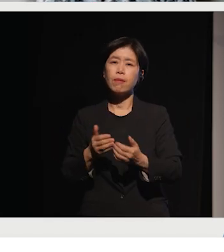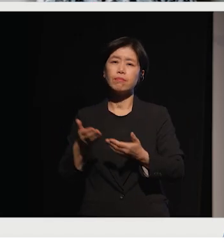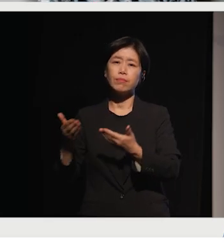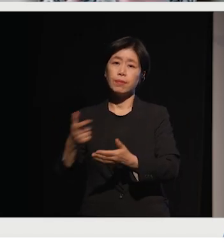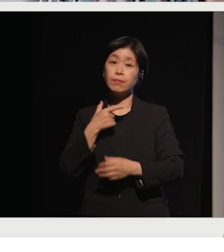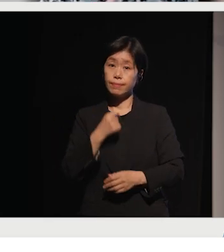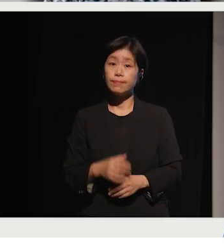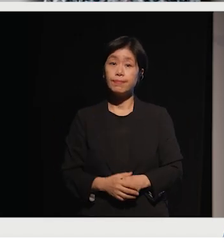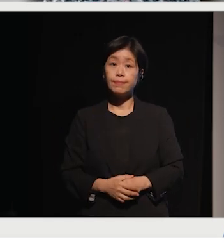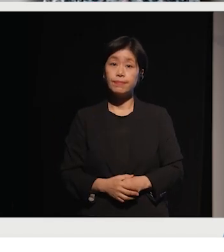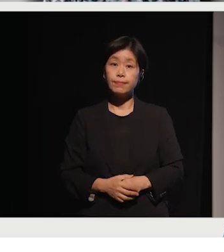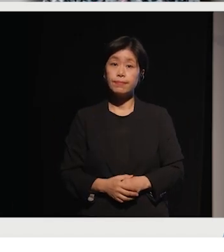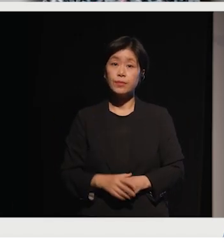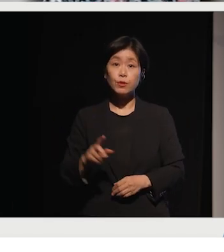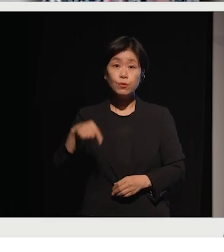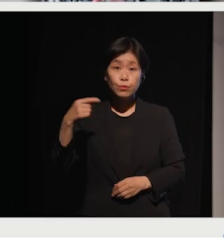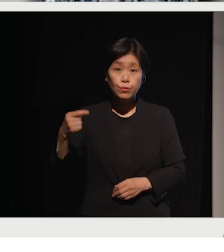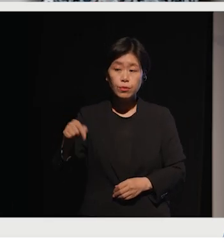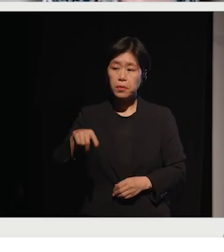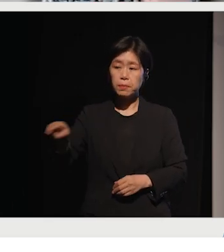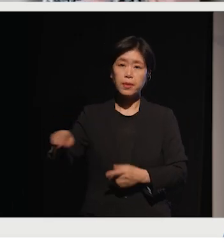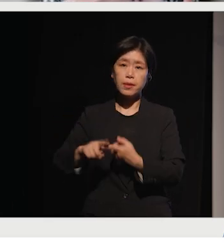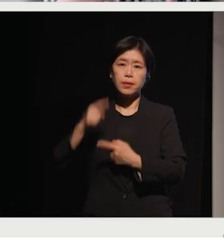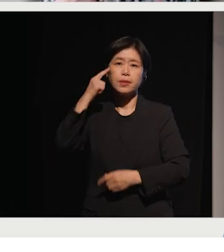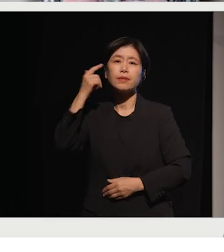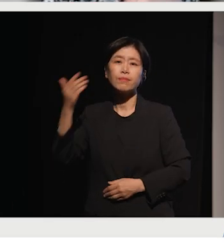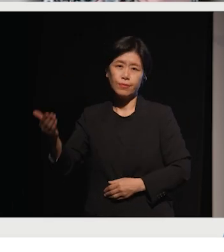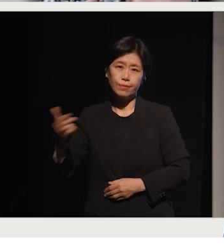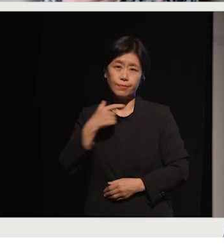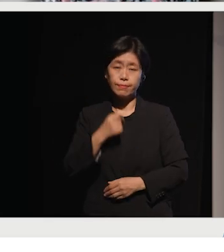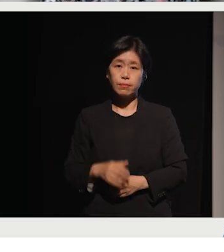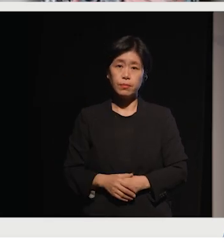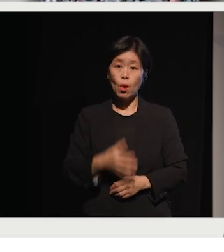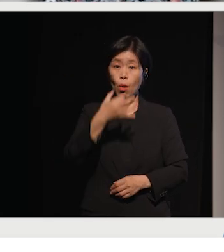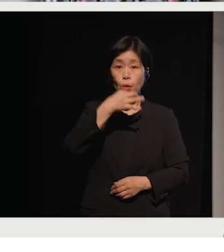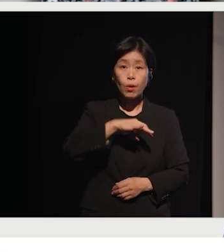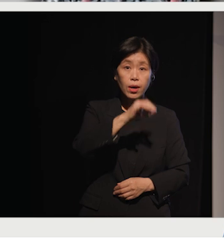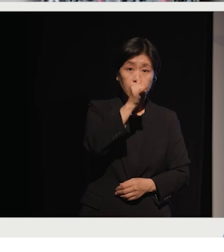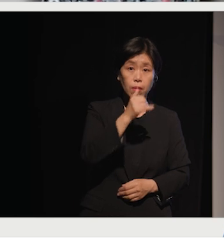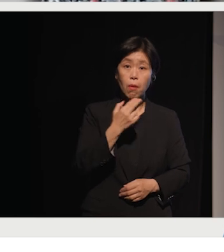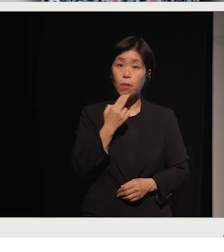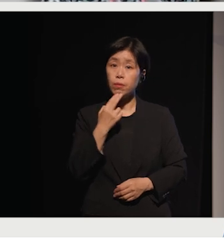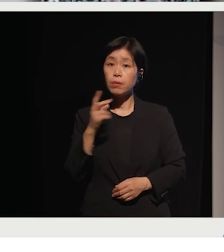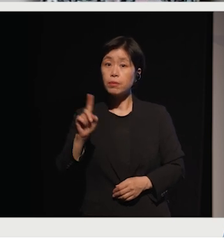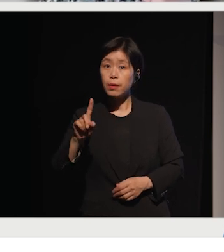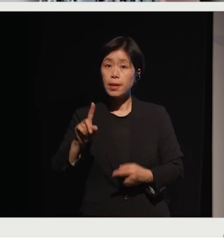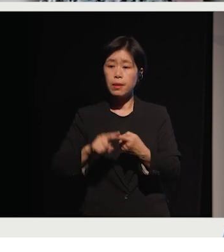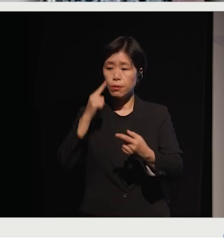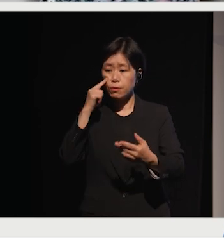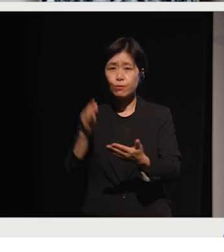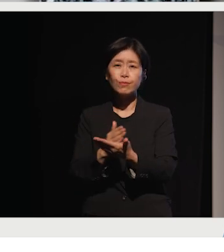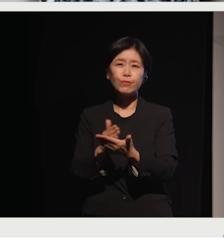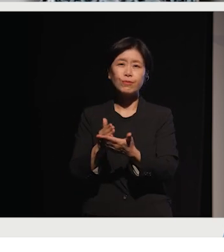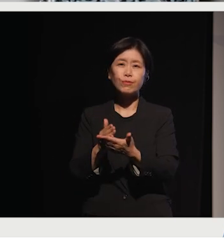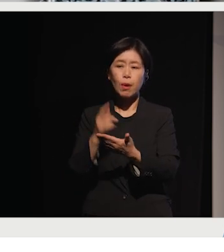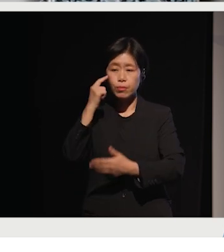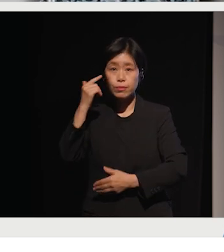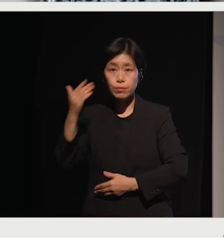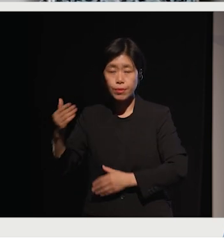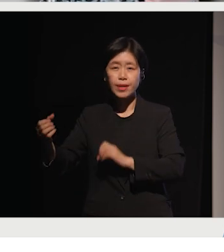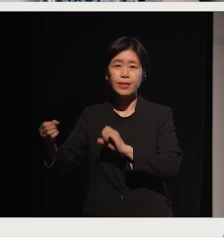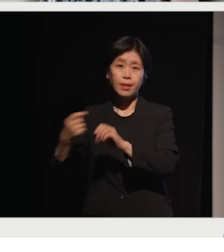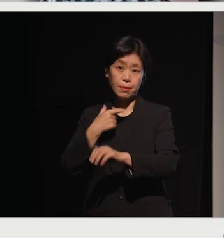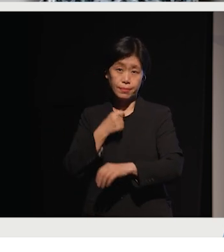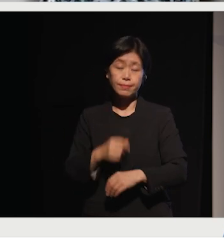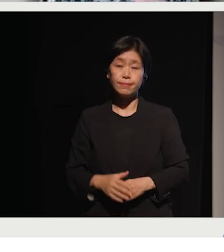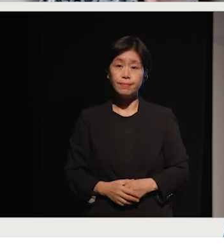what's working, what's not working. And these sessions really are meant to lead to practical